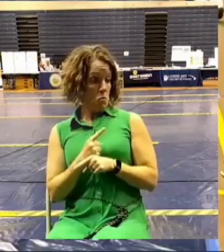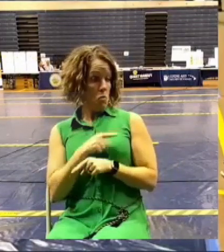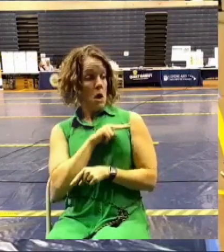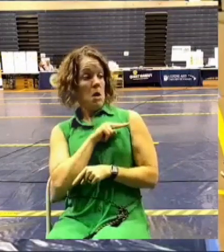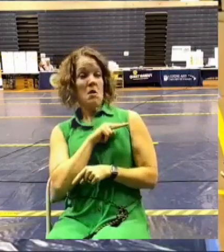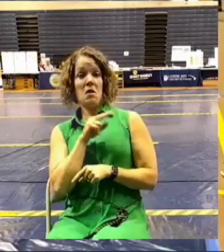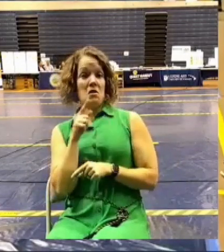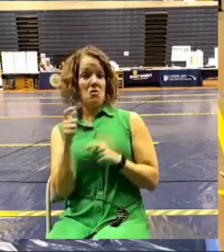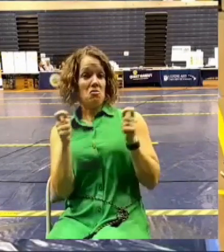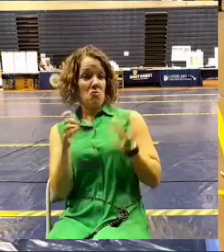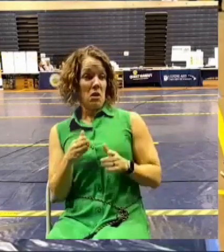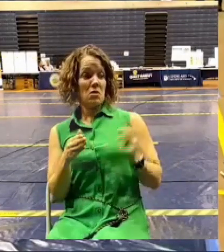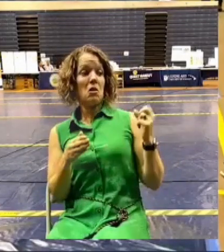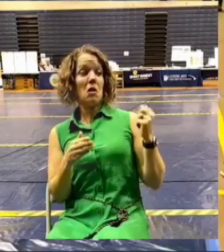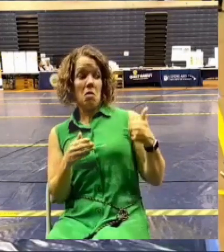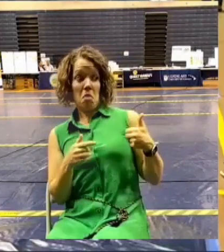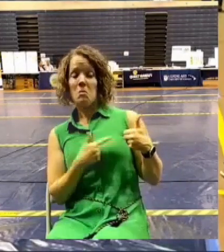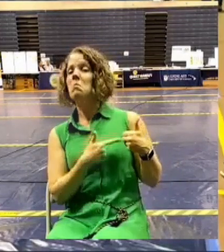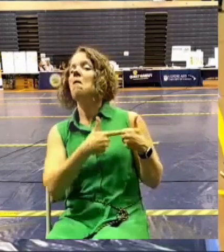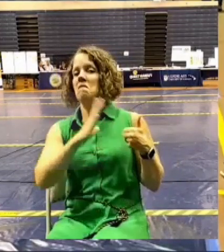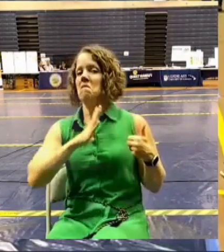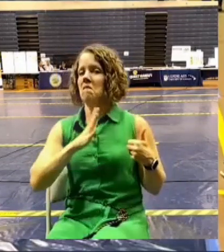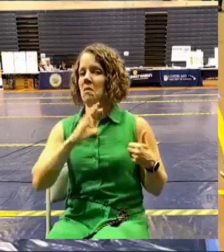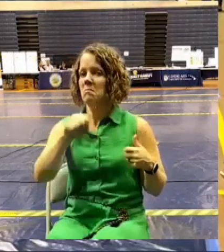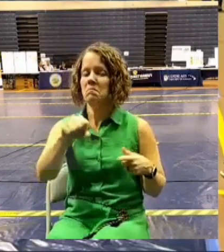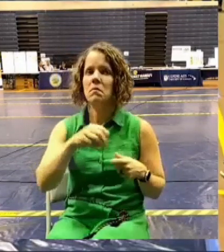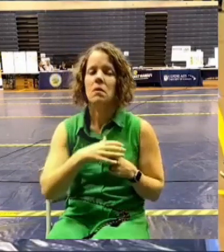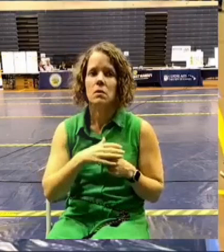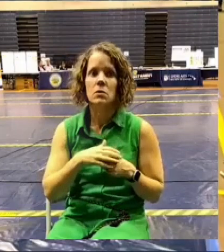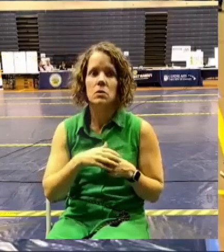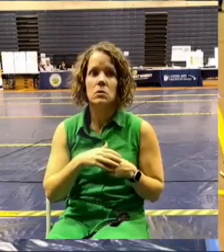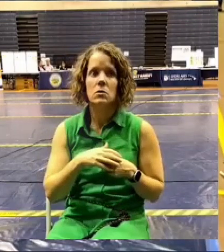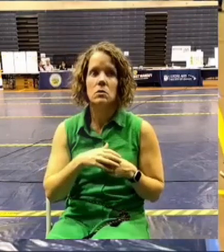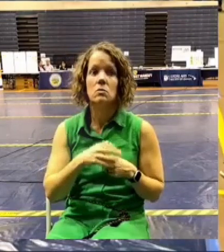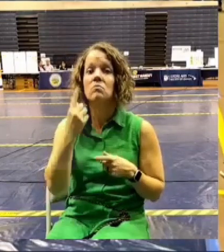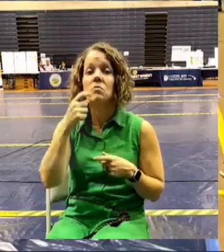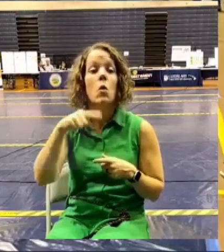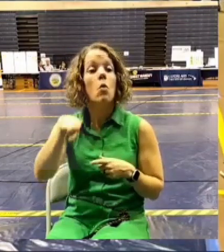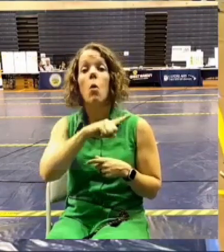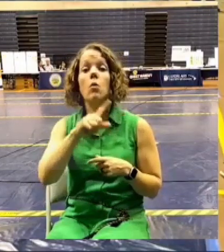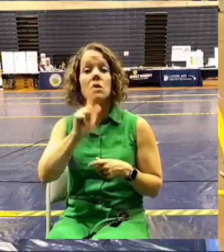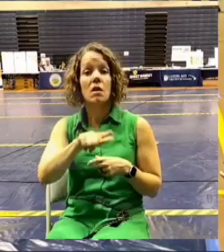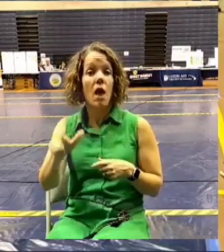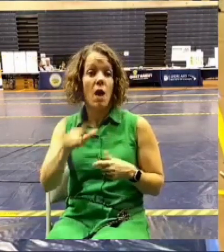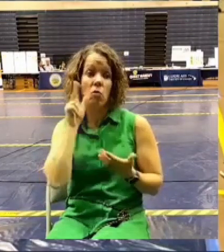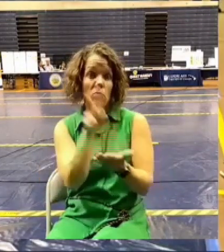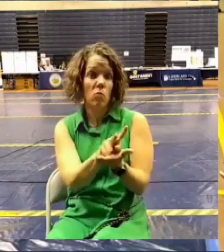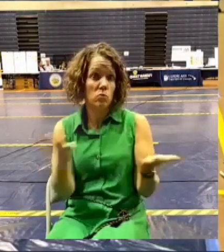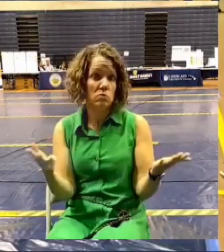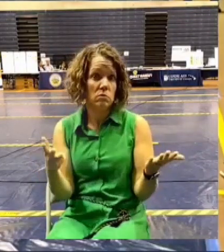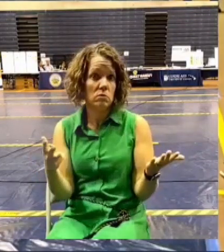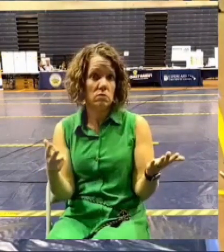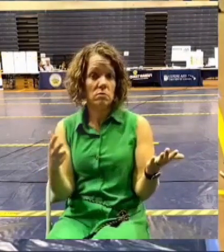up. So the best we can do is ask FEMA. We are not going to, those guys are not going to benefit from that because we're not